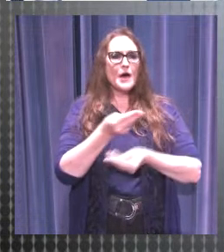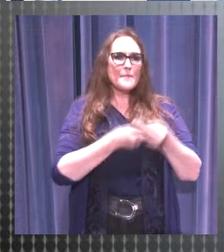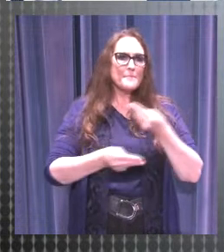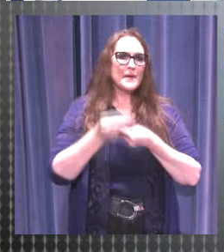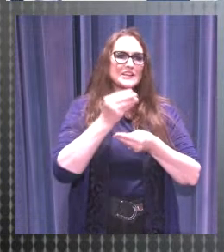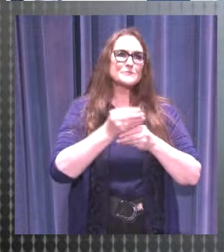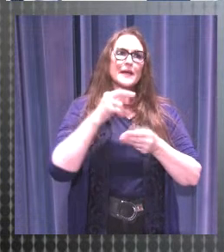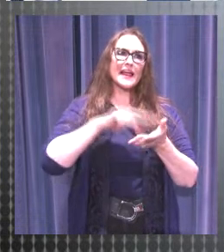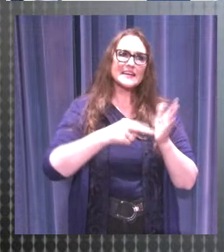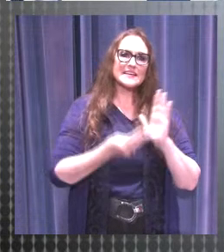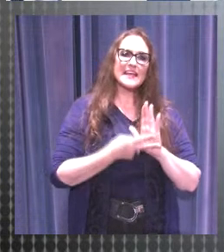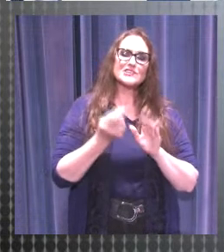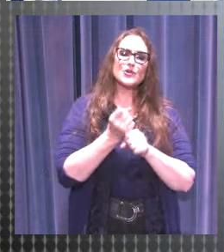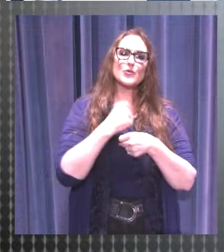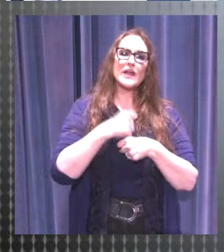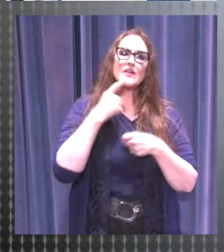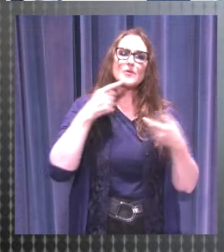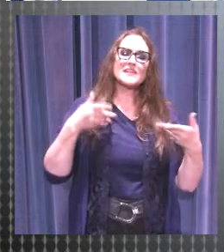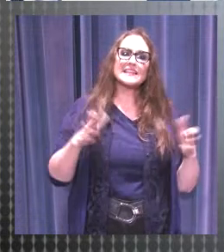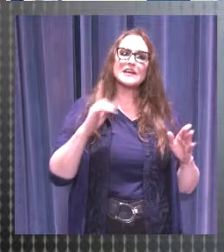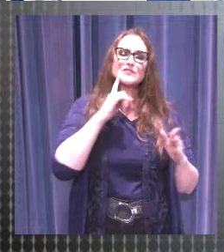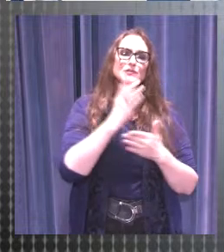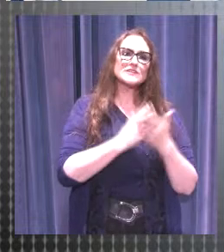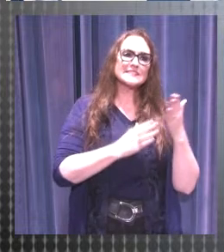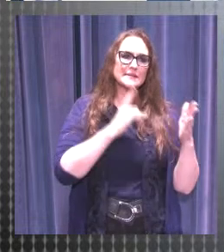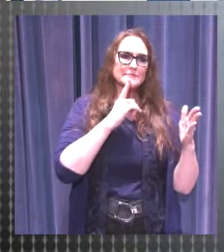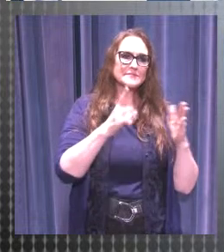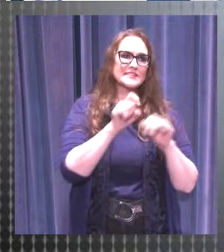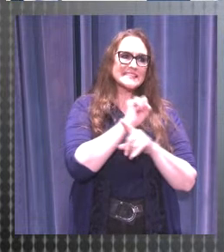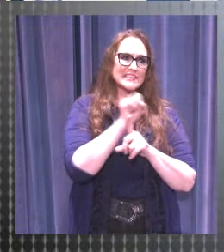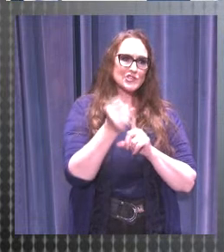been intentionally created with allowances for some what-if